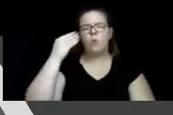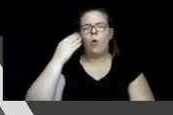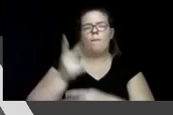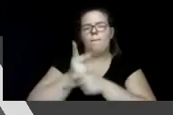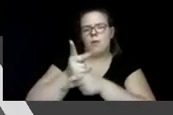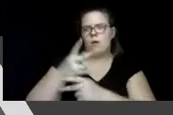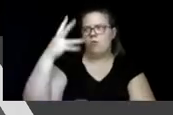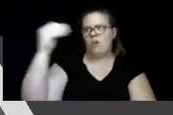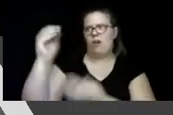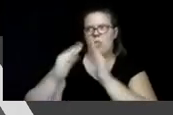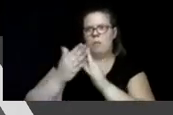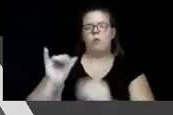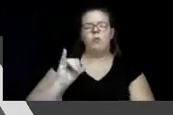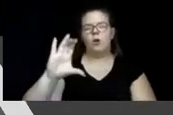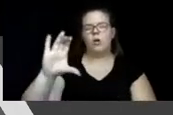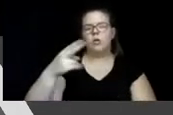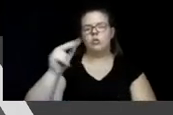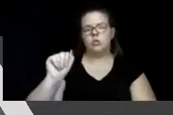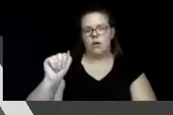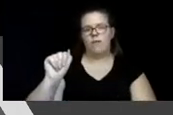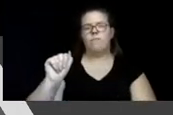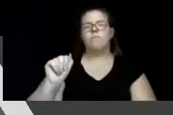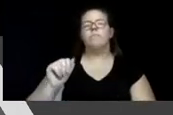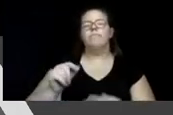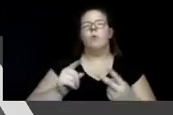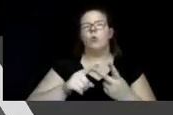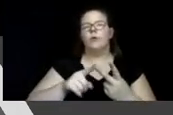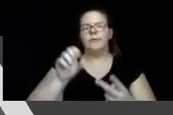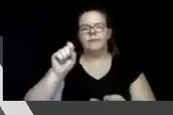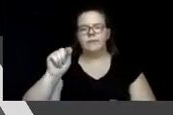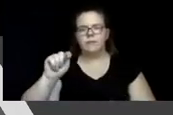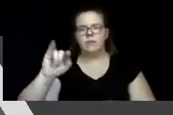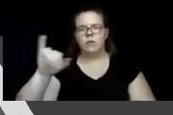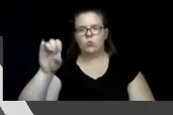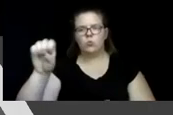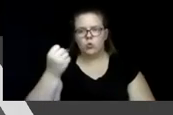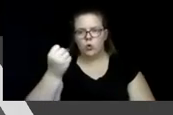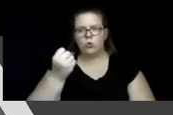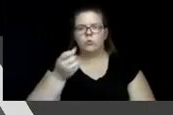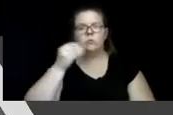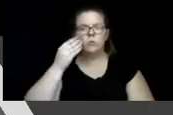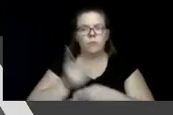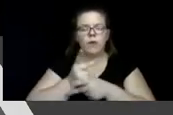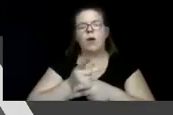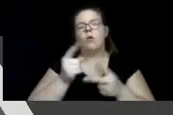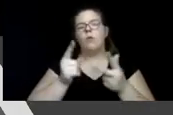community. So like a CHA, like a St. Joe's Home Care or a VNA.